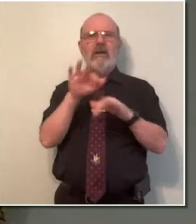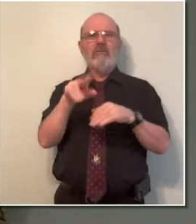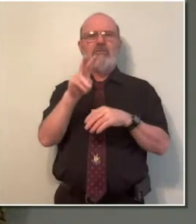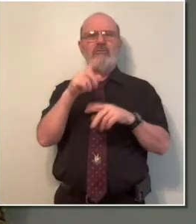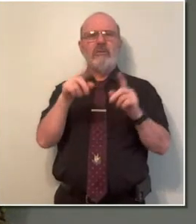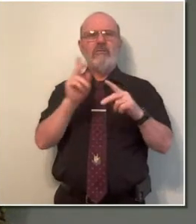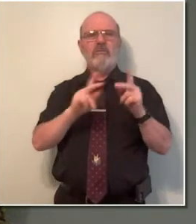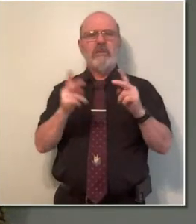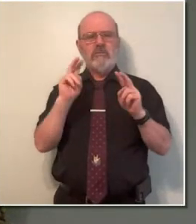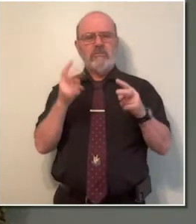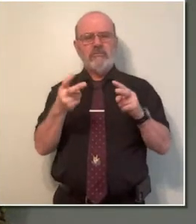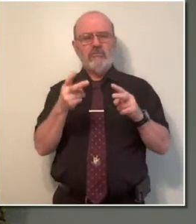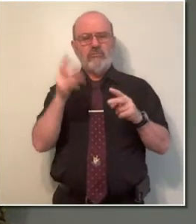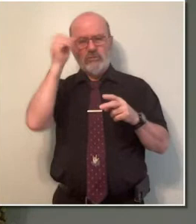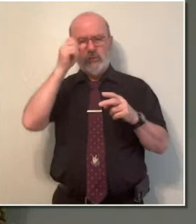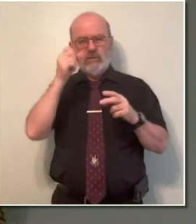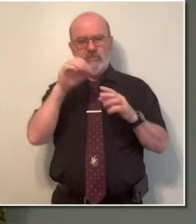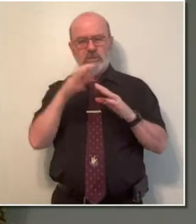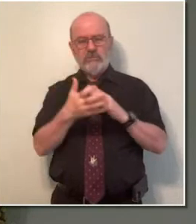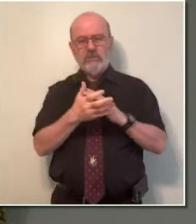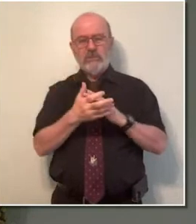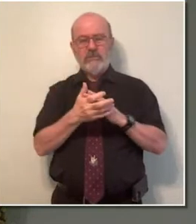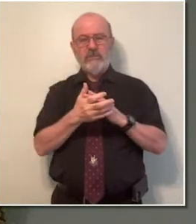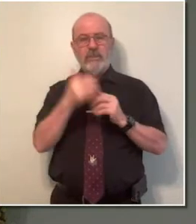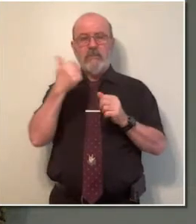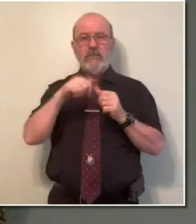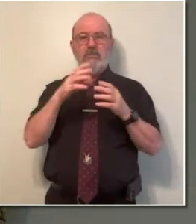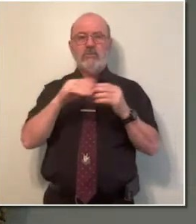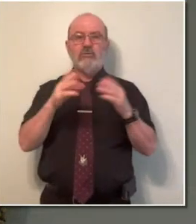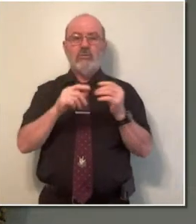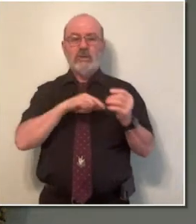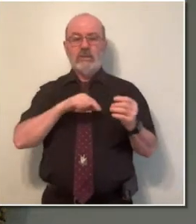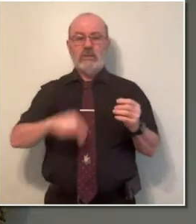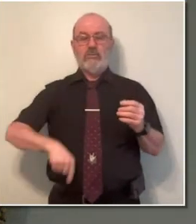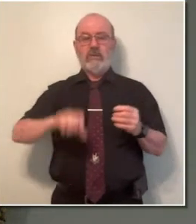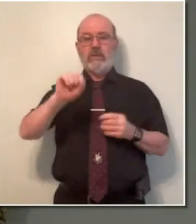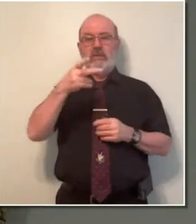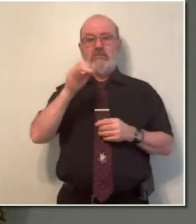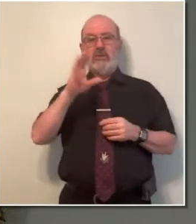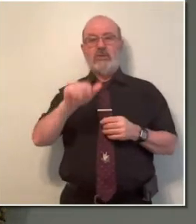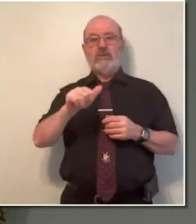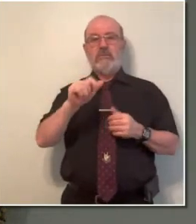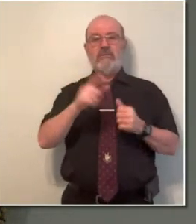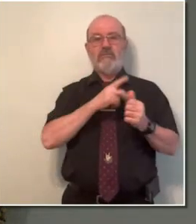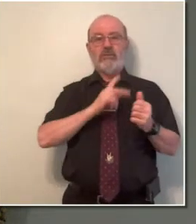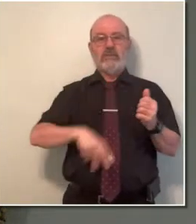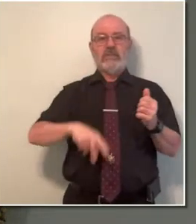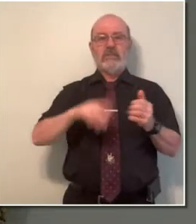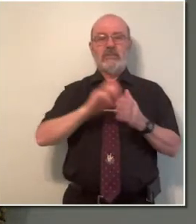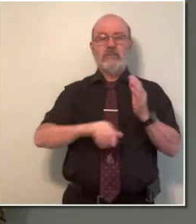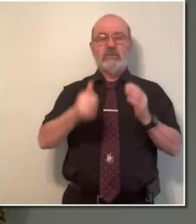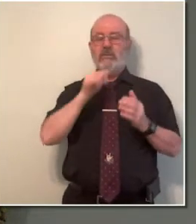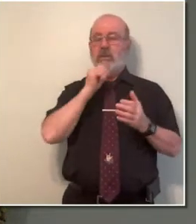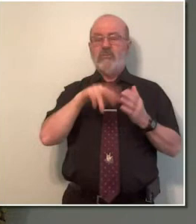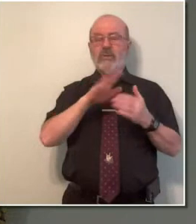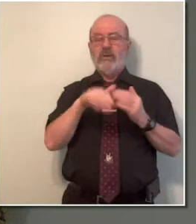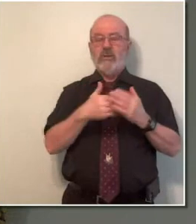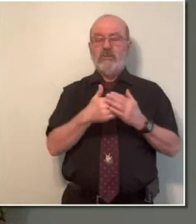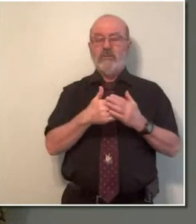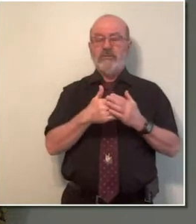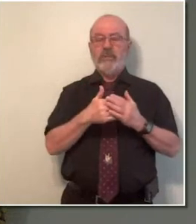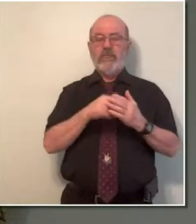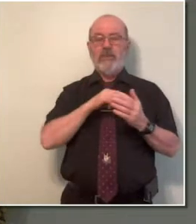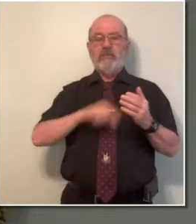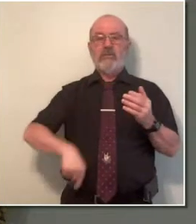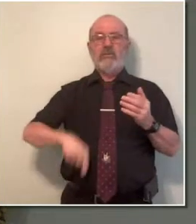viewed Solomon's situation. Remember the story of the Queen of Sheba in 1 Kings chapter 10. For sake of time, I don't want to read all of it. But the Queen of Sheba